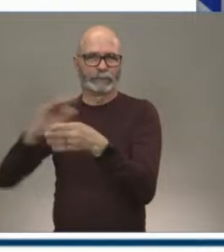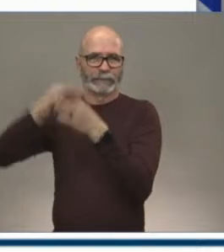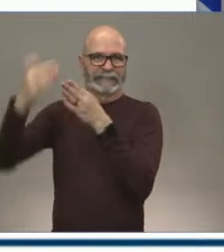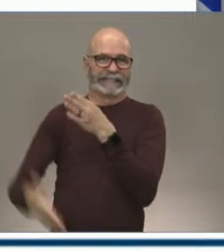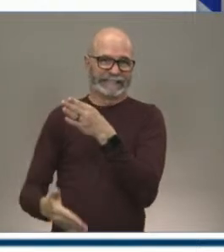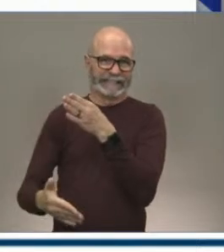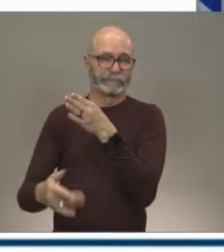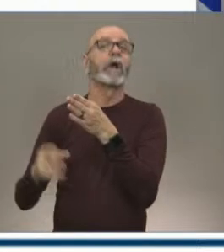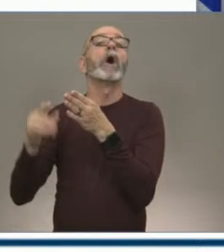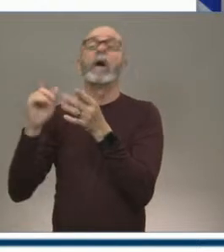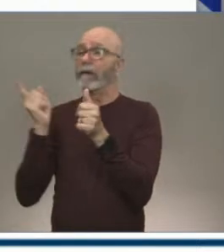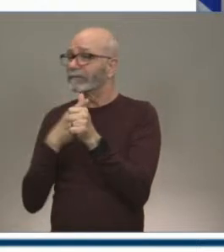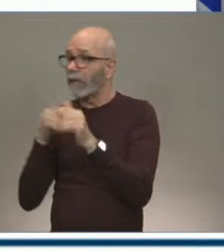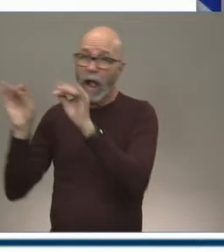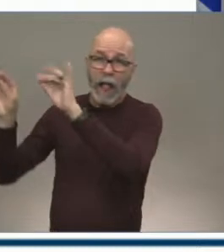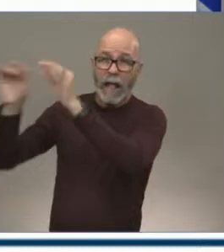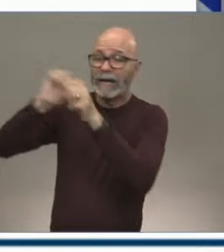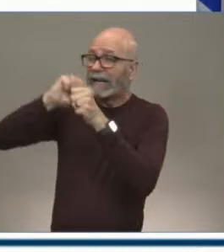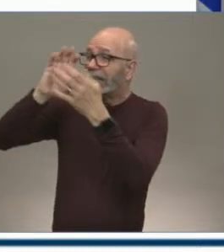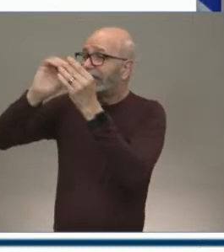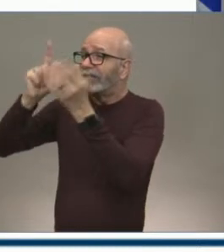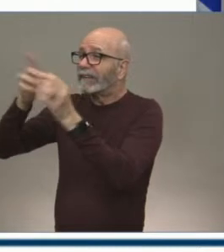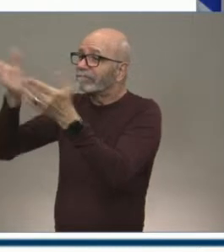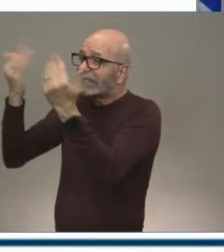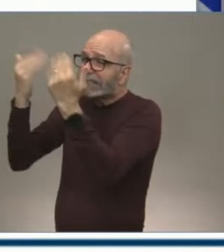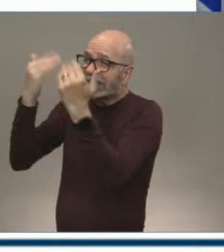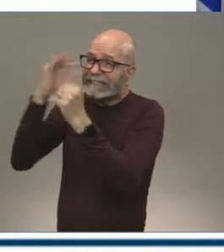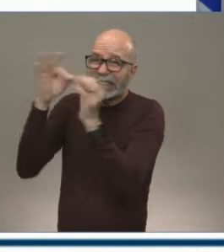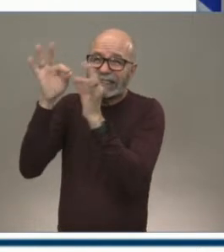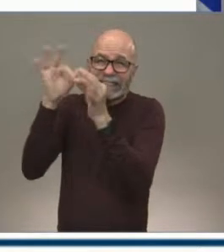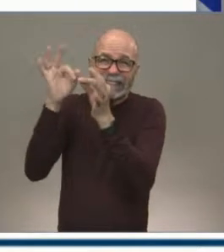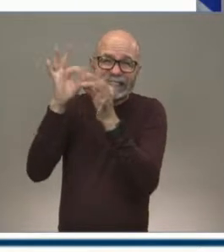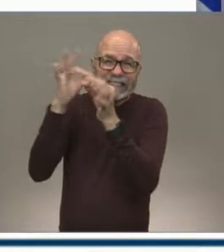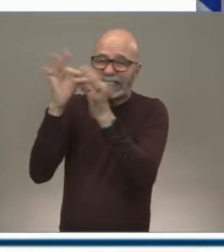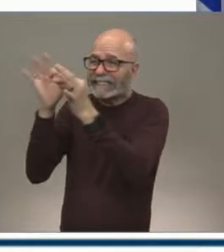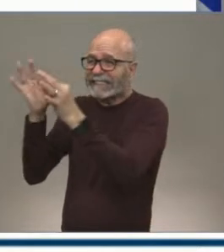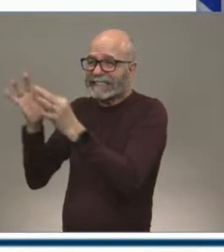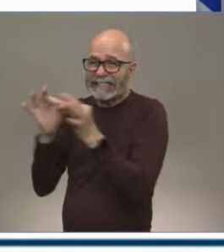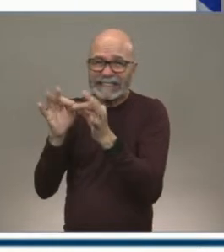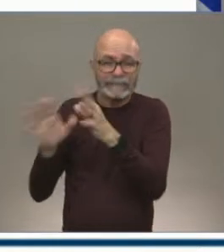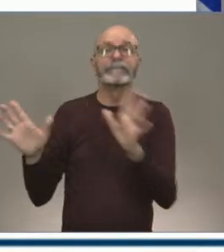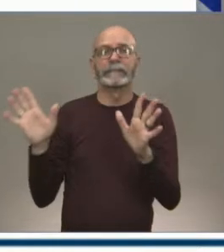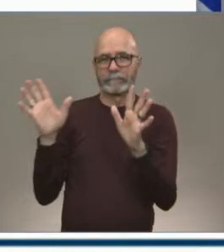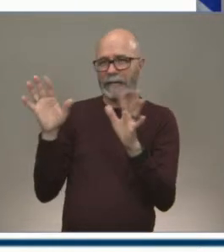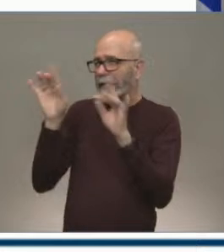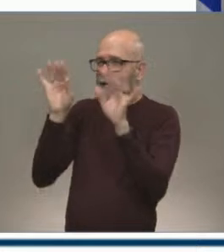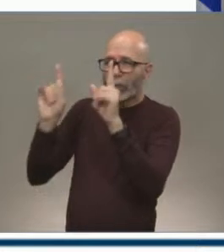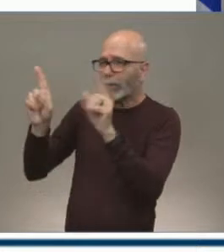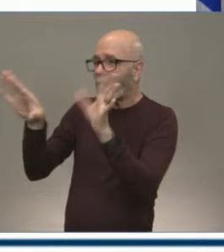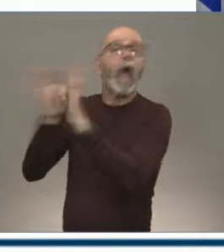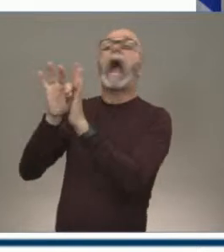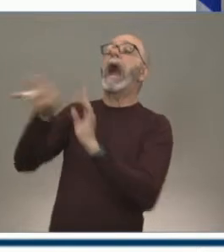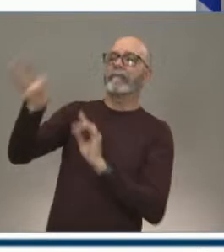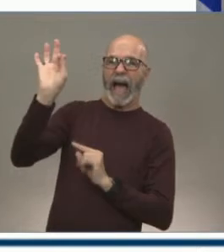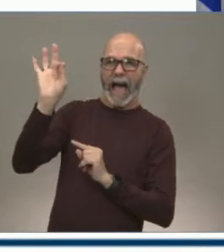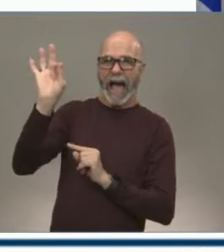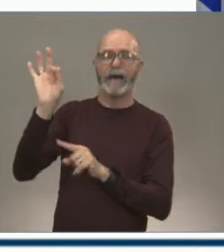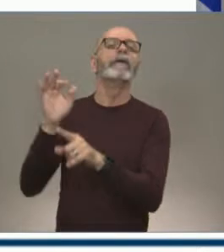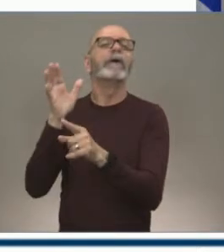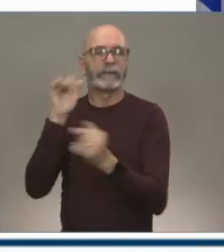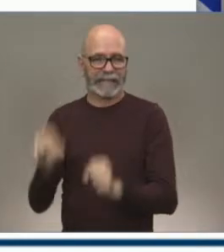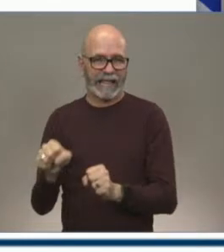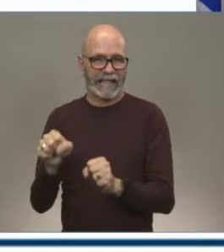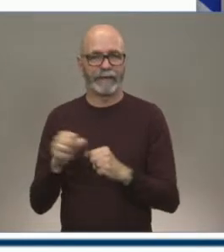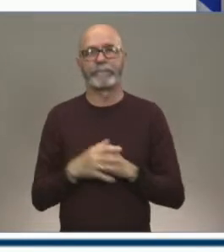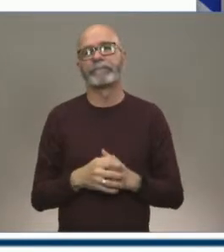tested. This is how public health will be able to identify and track the virus. We are also running testing clinics this